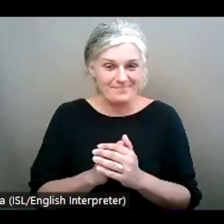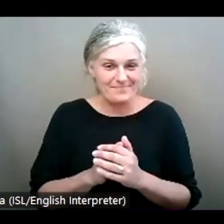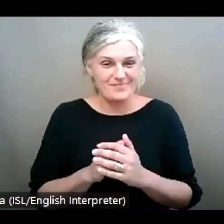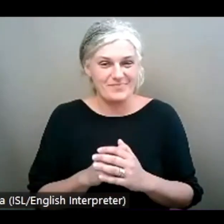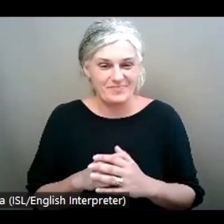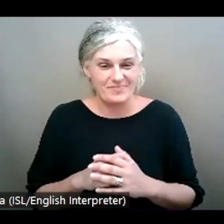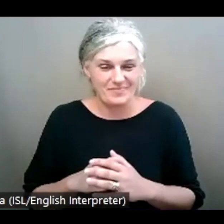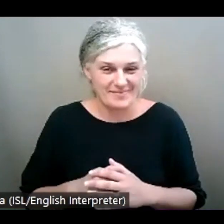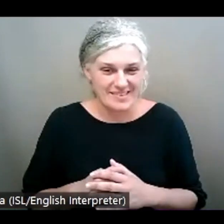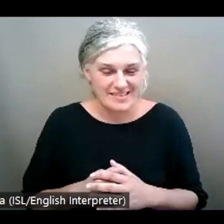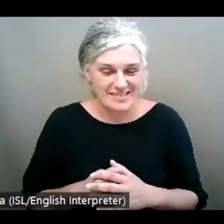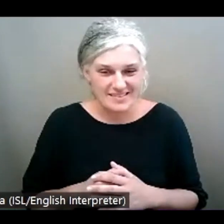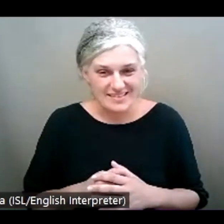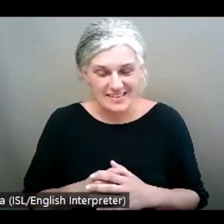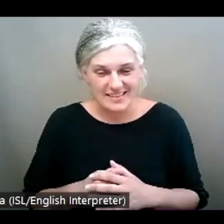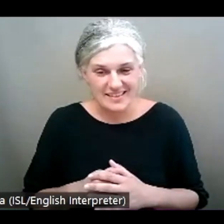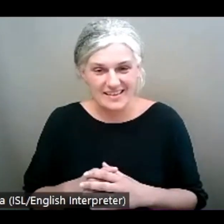were you stabilized?